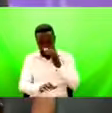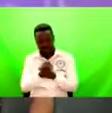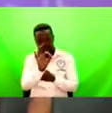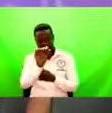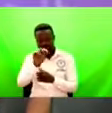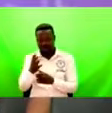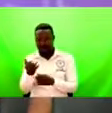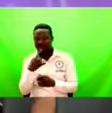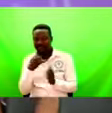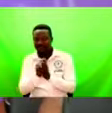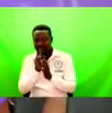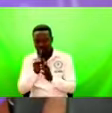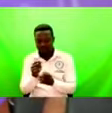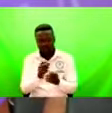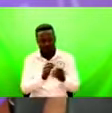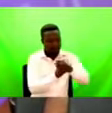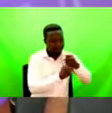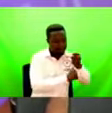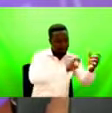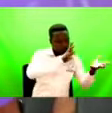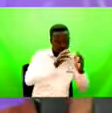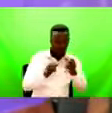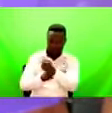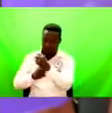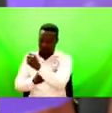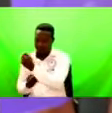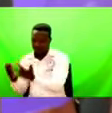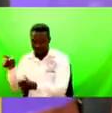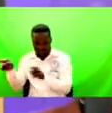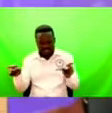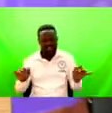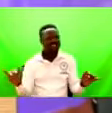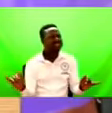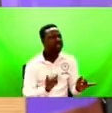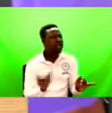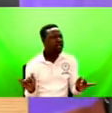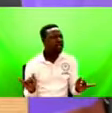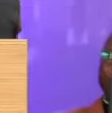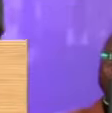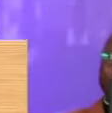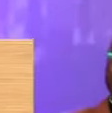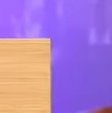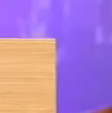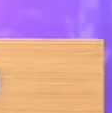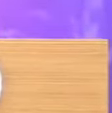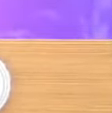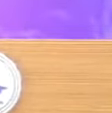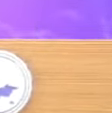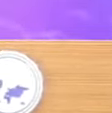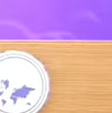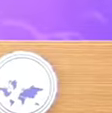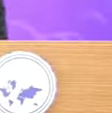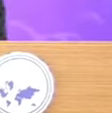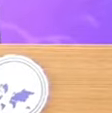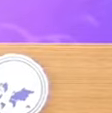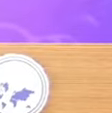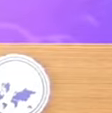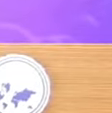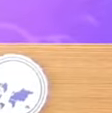technically they were the same. The pillar of cloud, the Amud Anan, and the pillar of fire, Amud